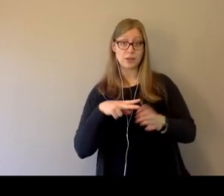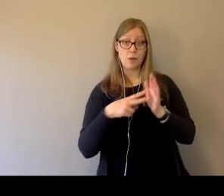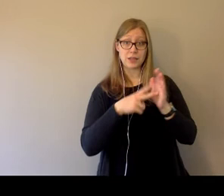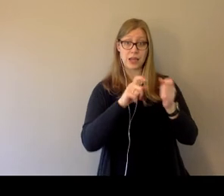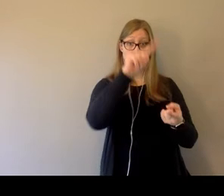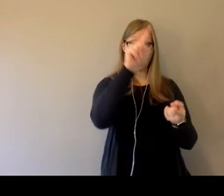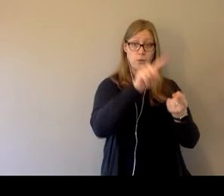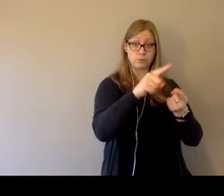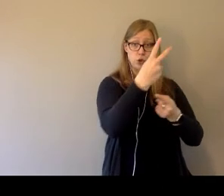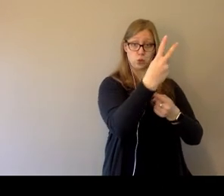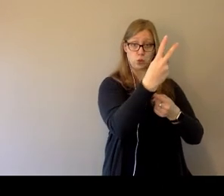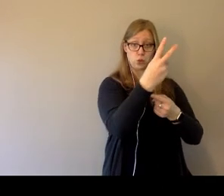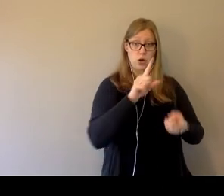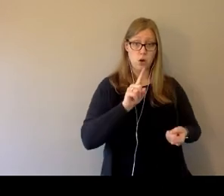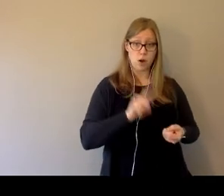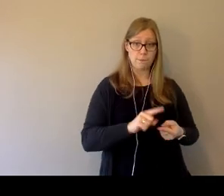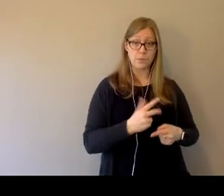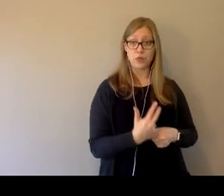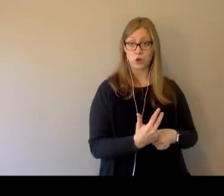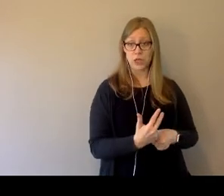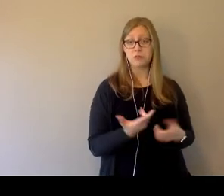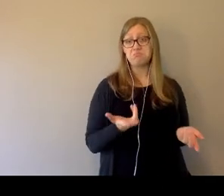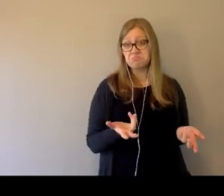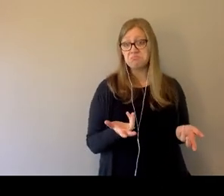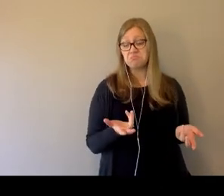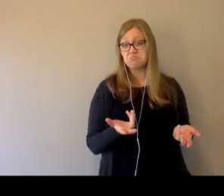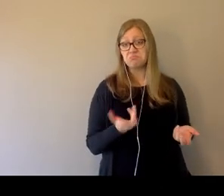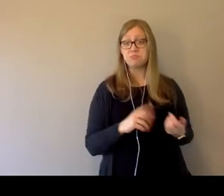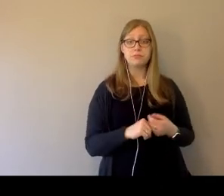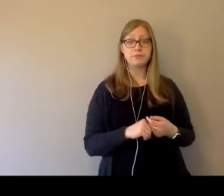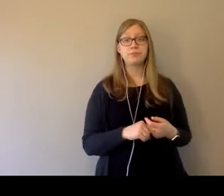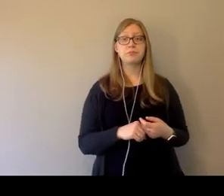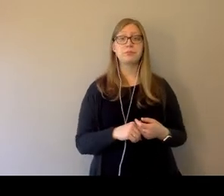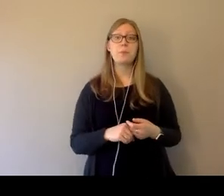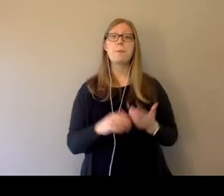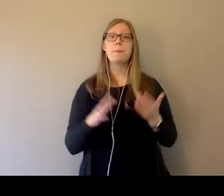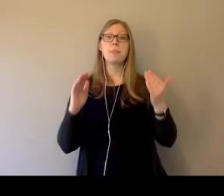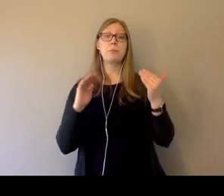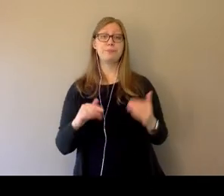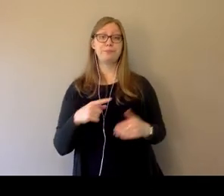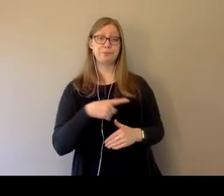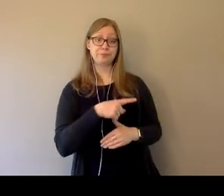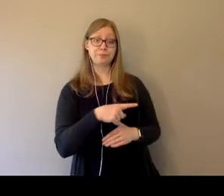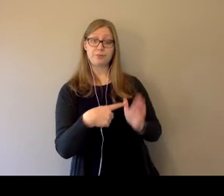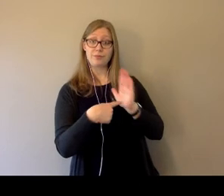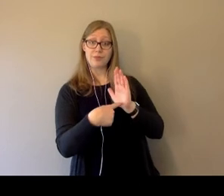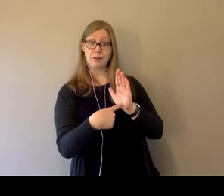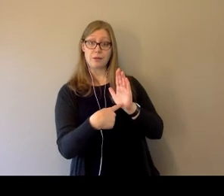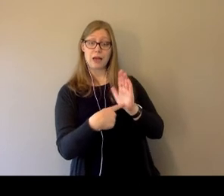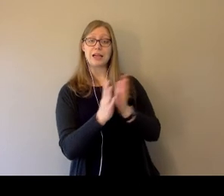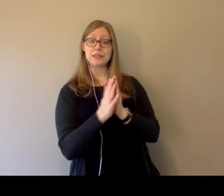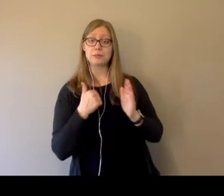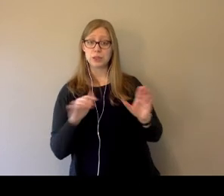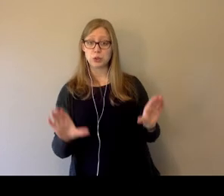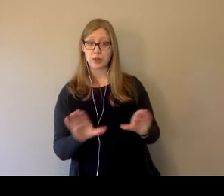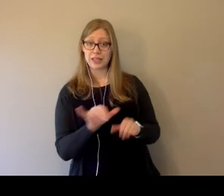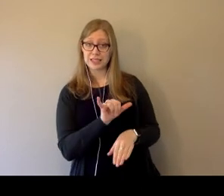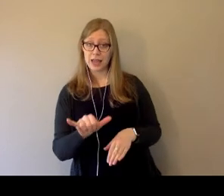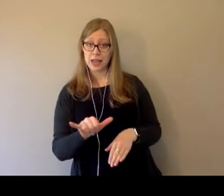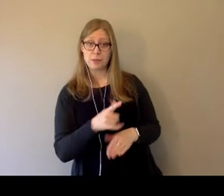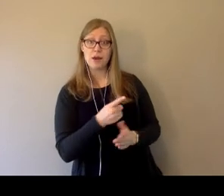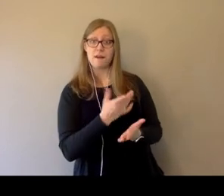it using fractions. So this time when I'm looking at the example, they're asking to do the same thing, verify the